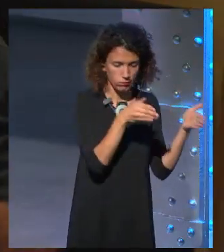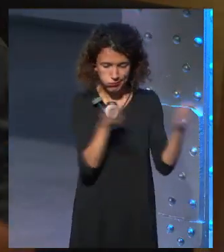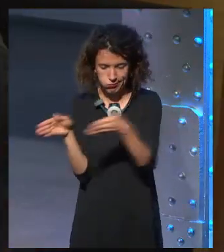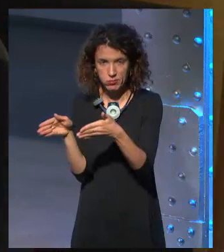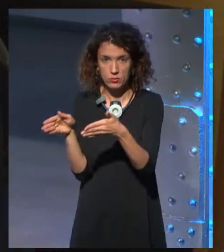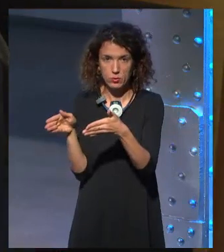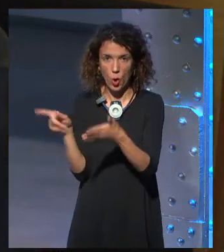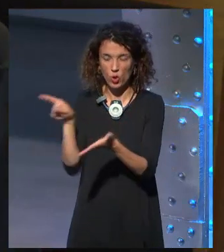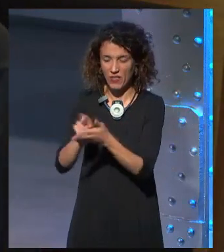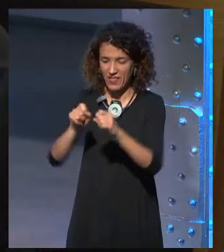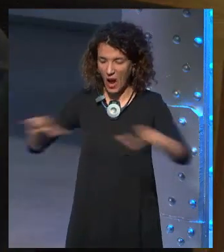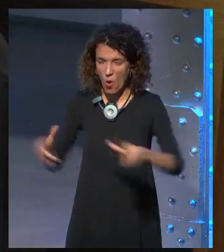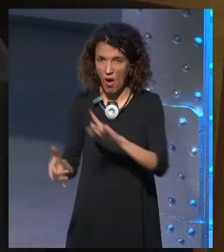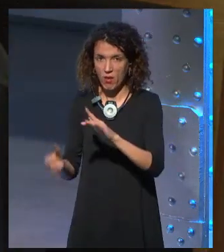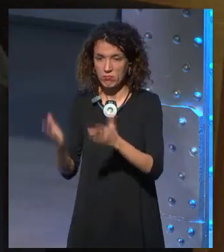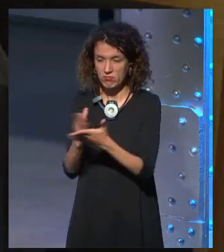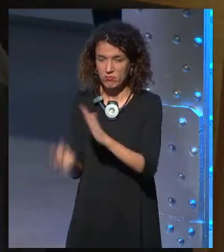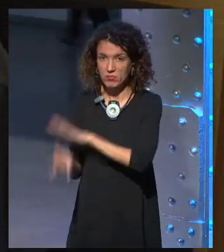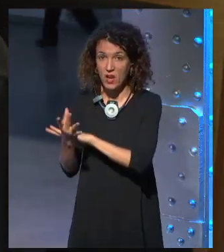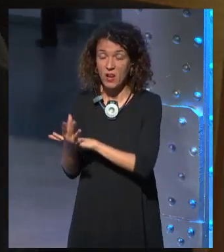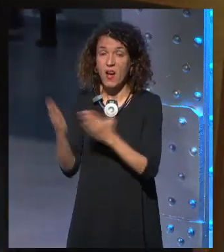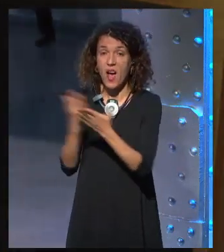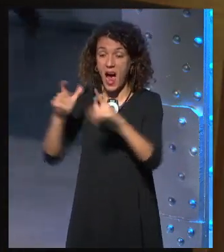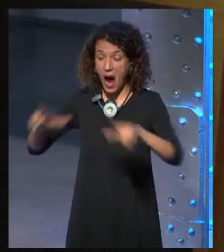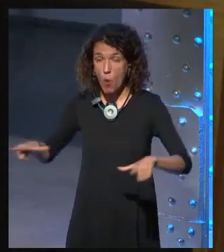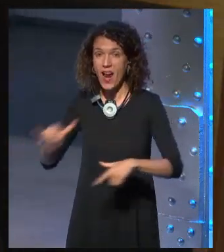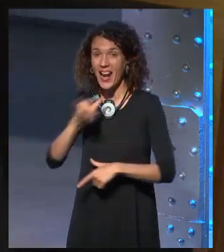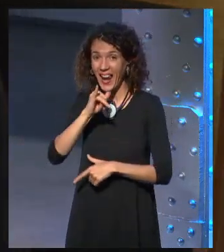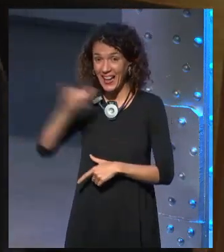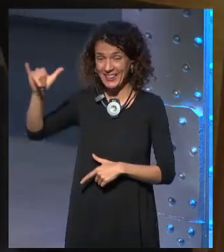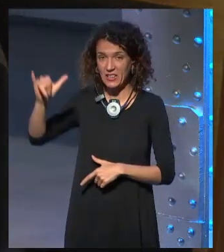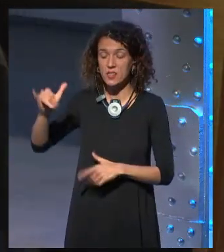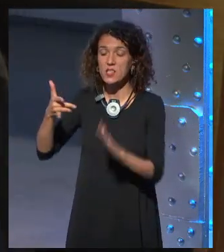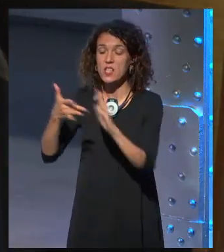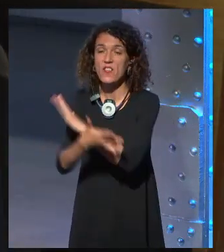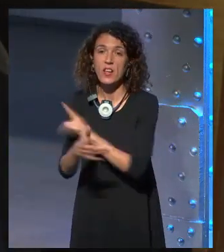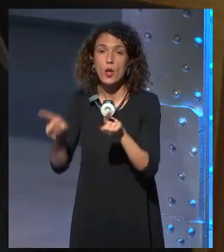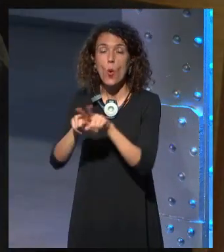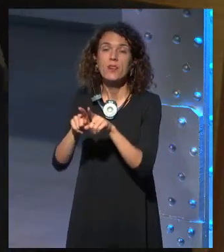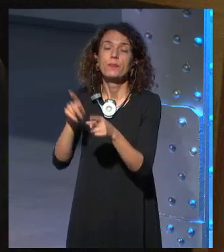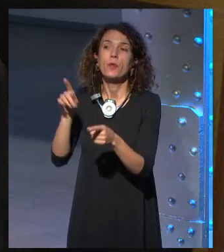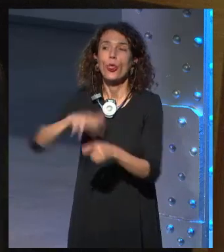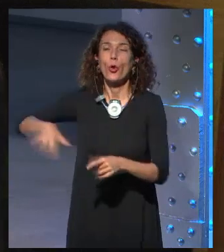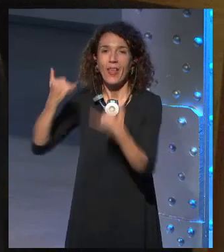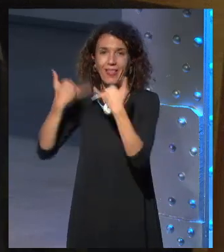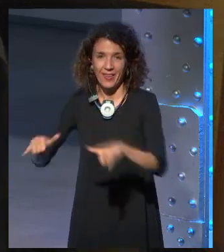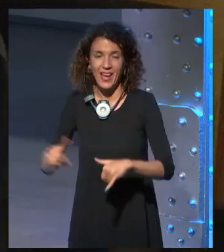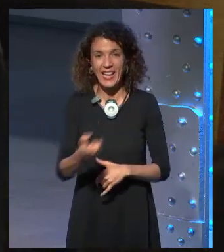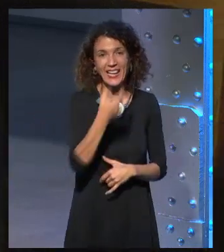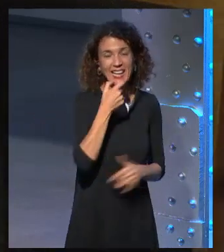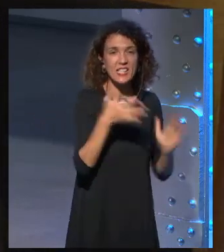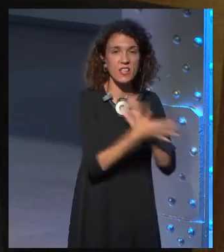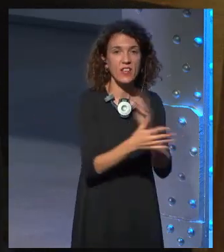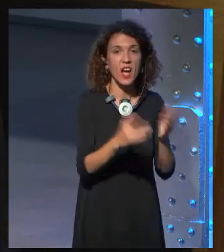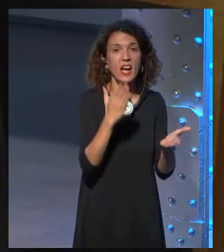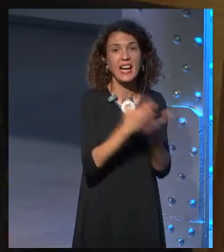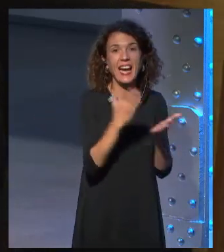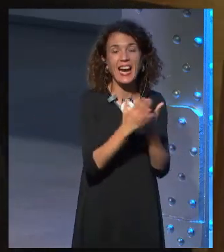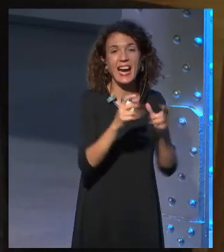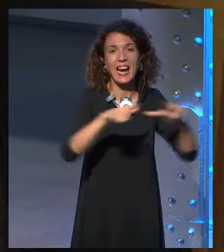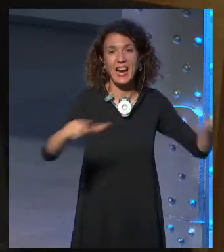lose focus also, and we can perhaps might end up going back to the classrooms.